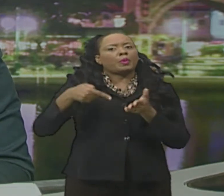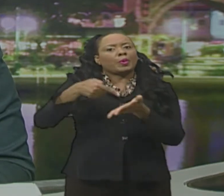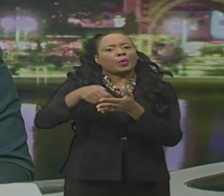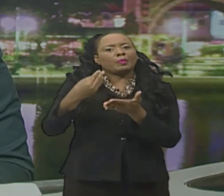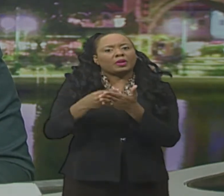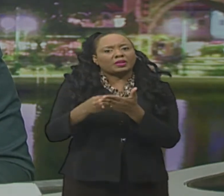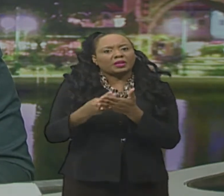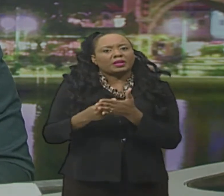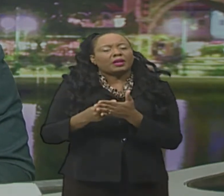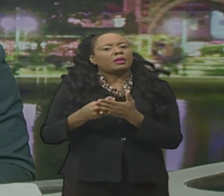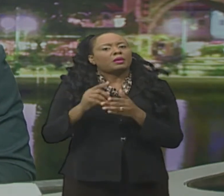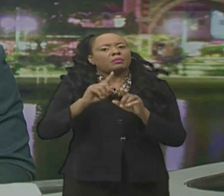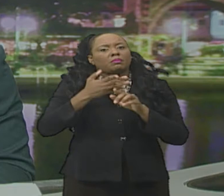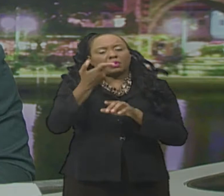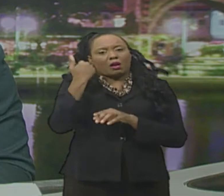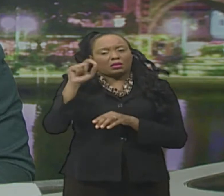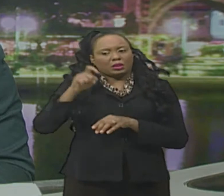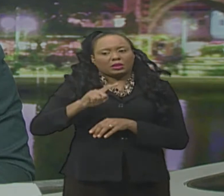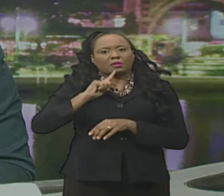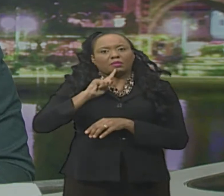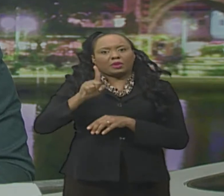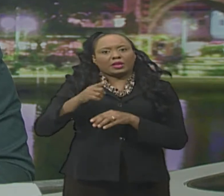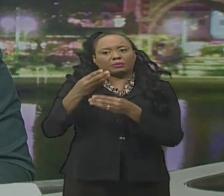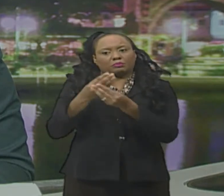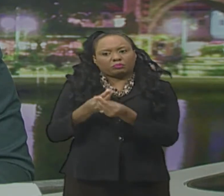to finalize the agreement with the IMF.